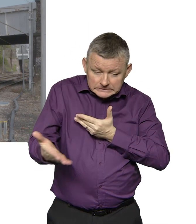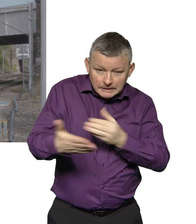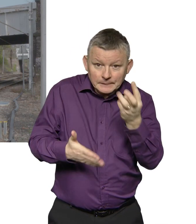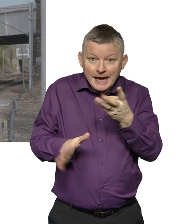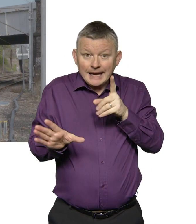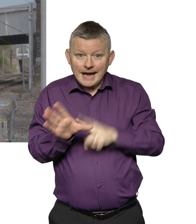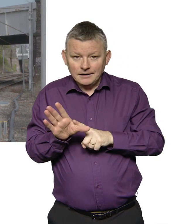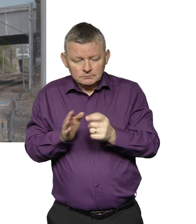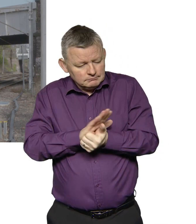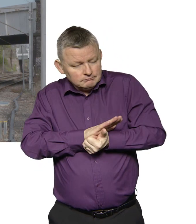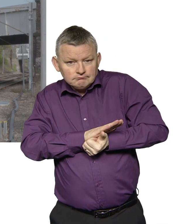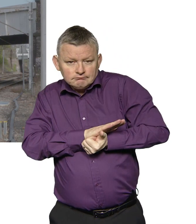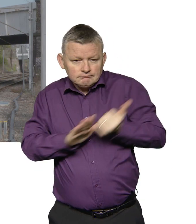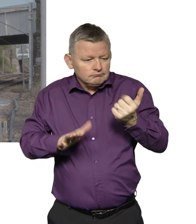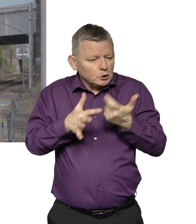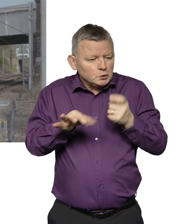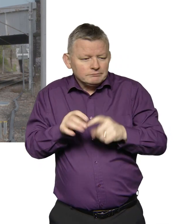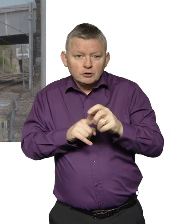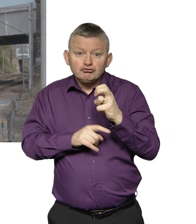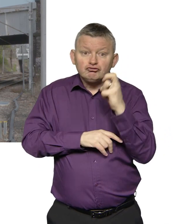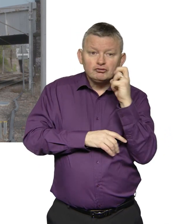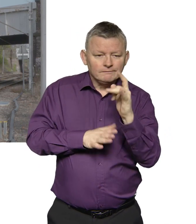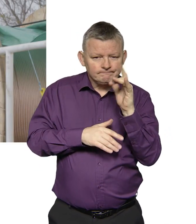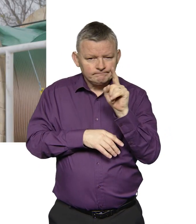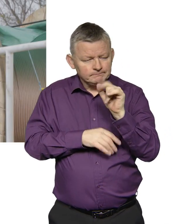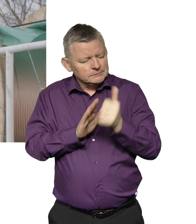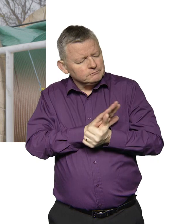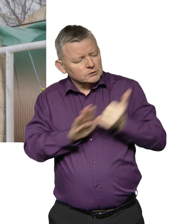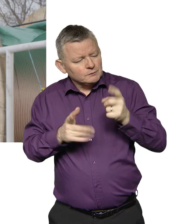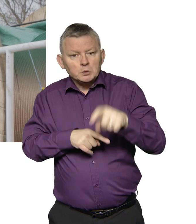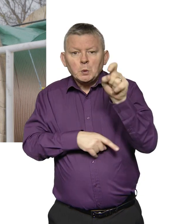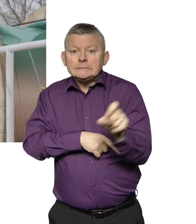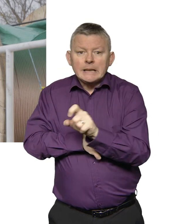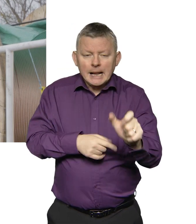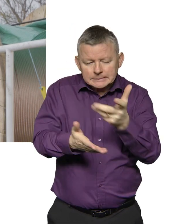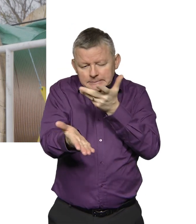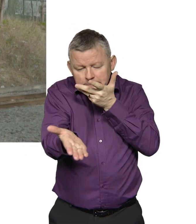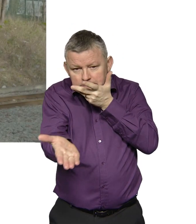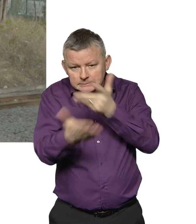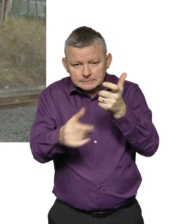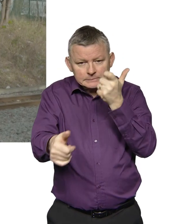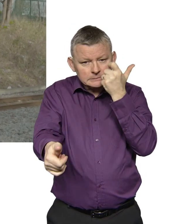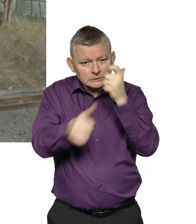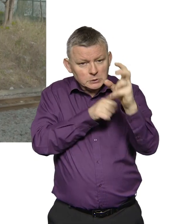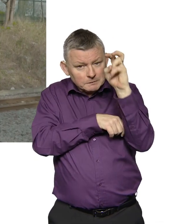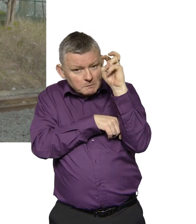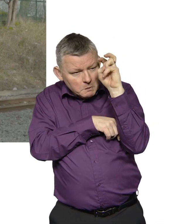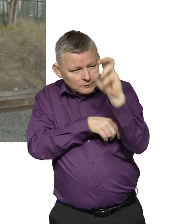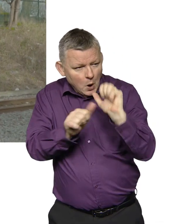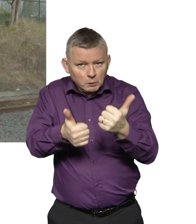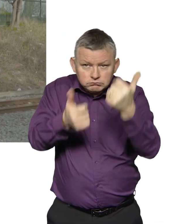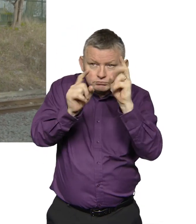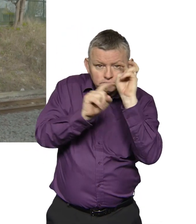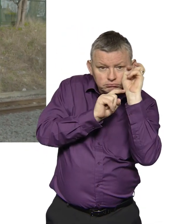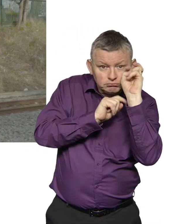It's taken 3 years for experts to construct the bespoke equipment that is being used for this work. And a specialist firm from